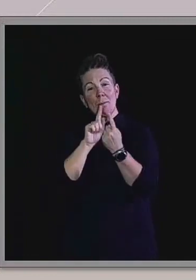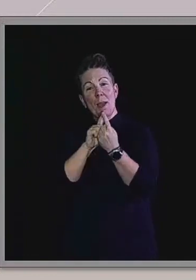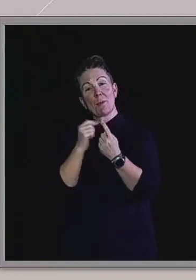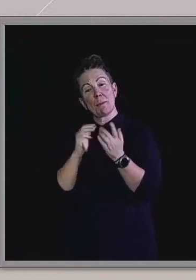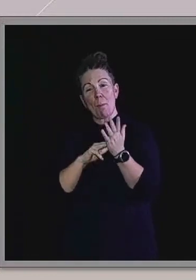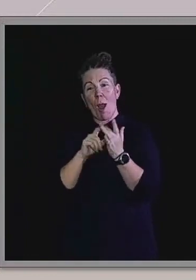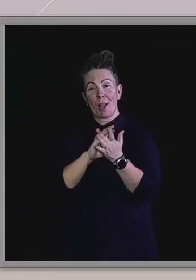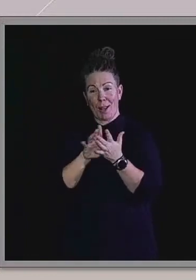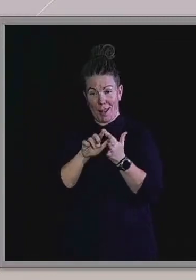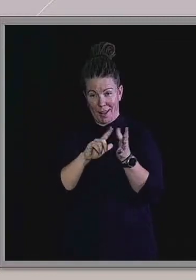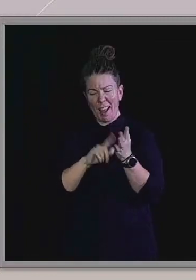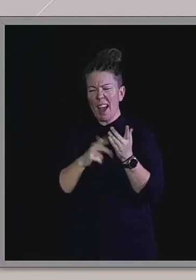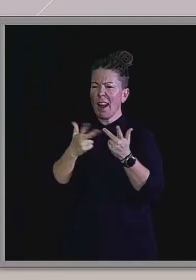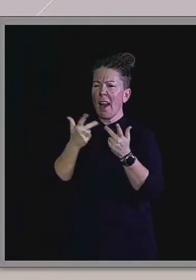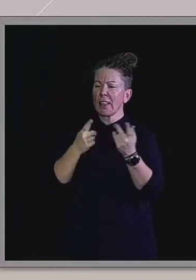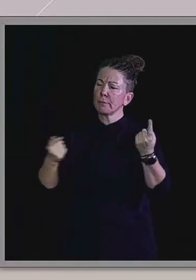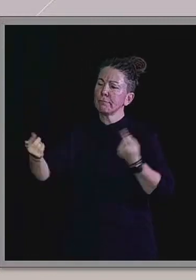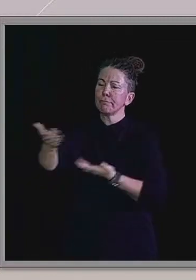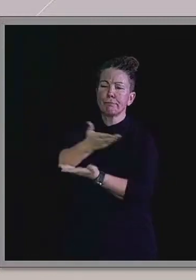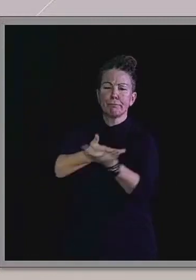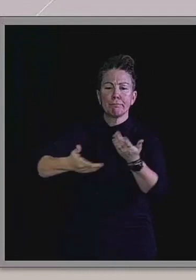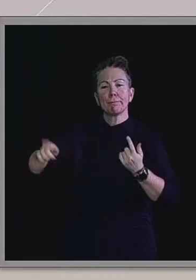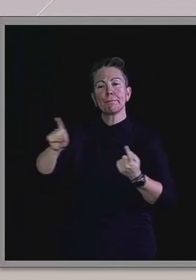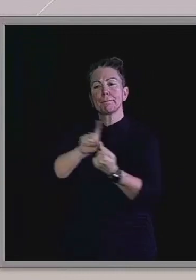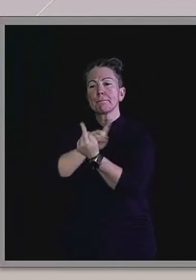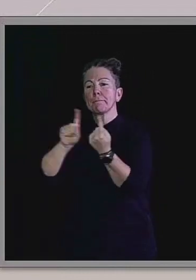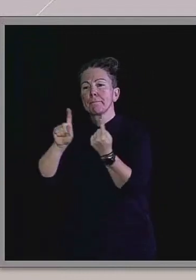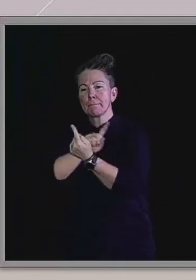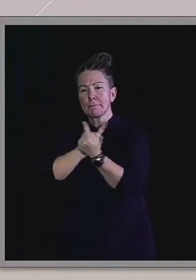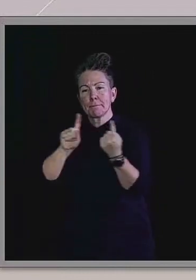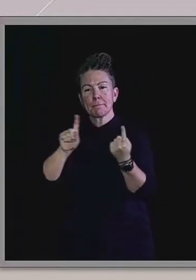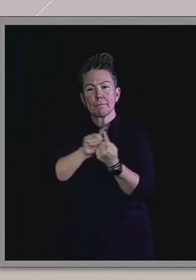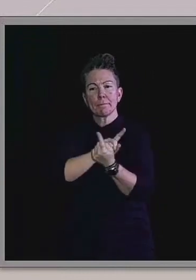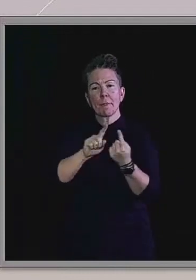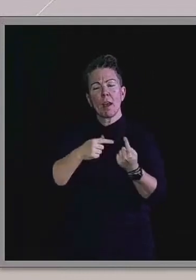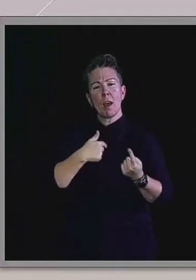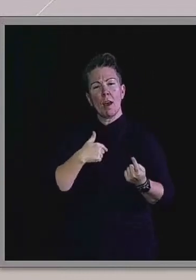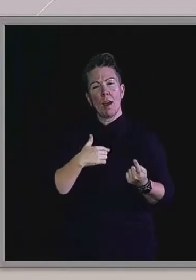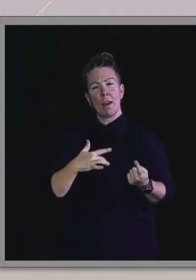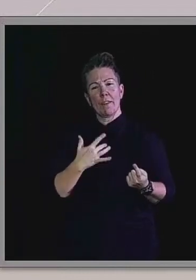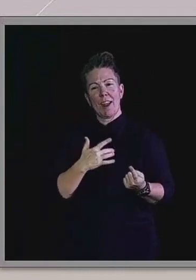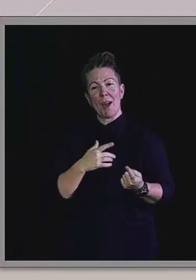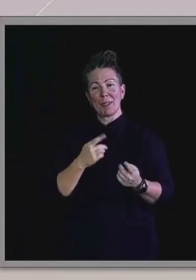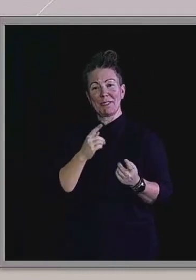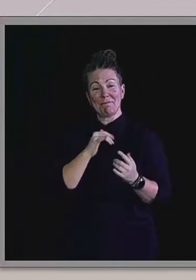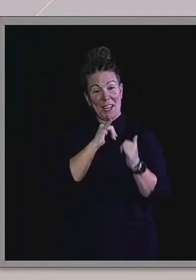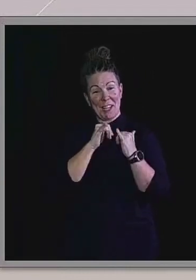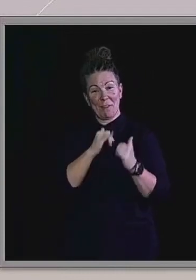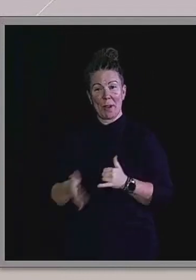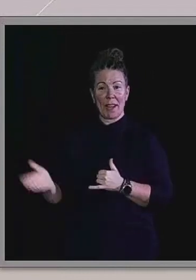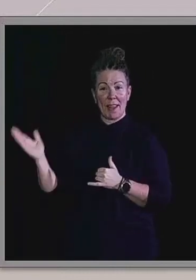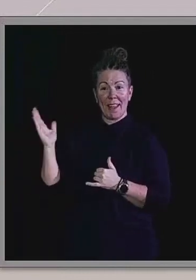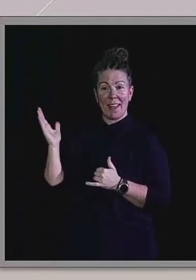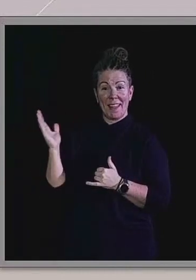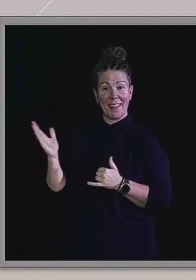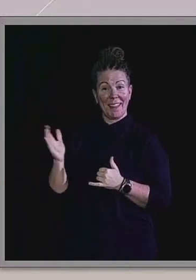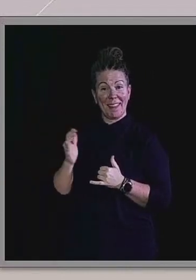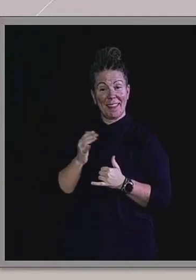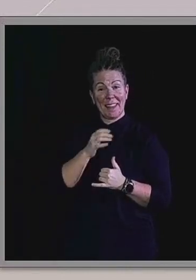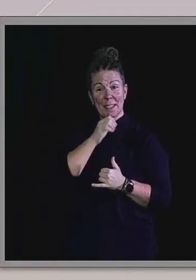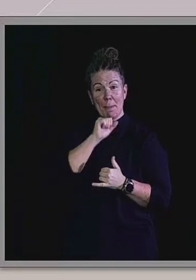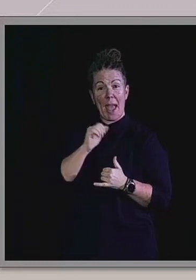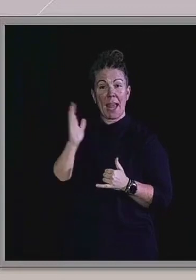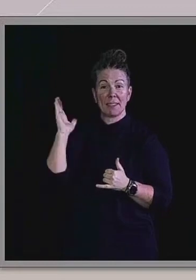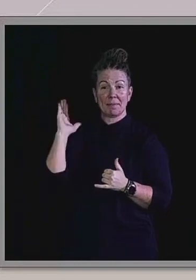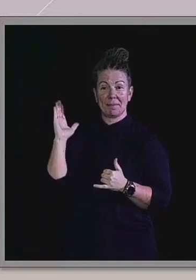other people, and I had the privilege of interviewing this man, Yindjibarndi